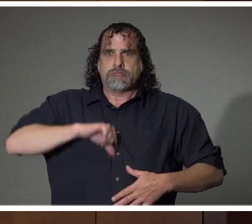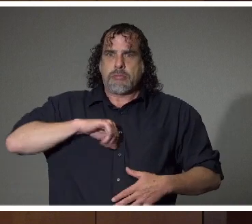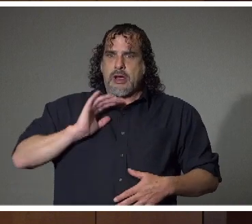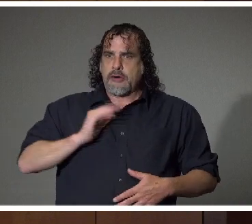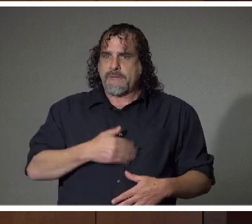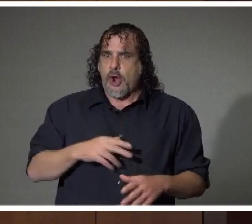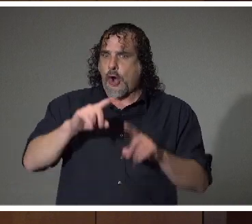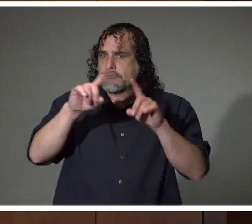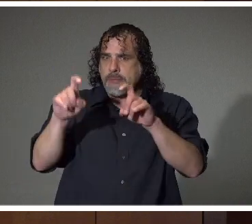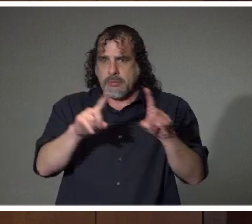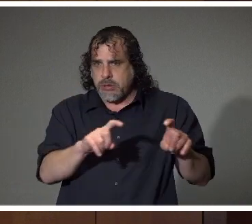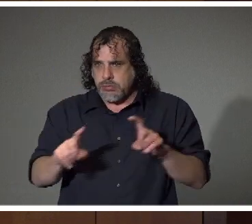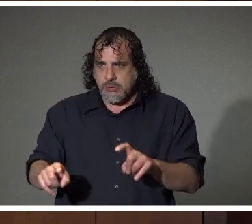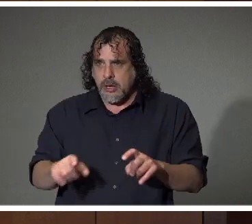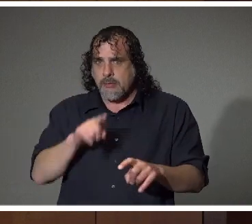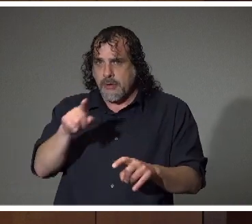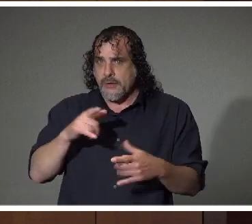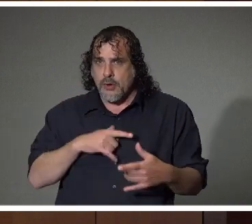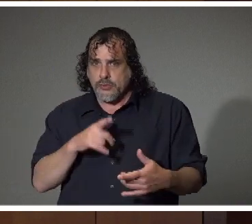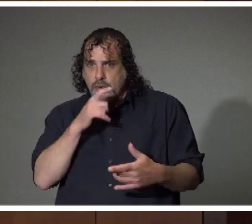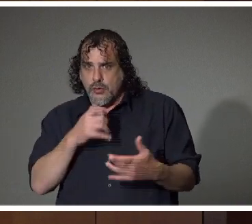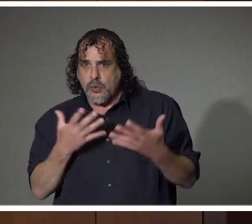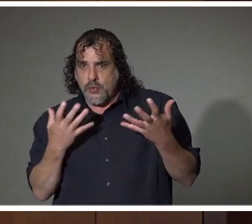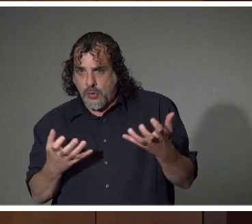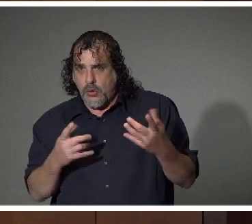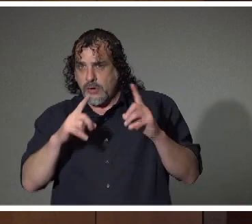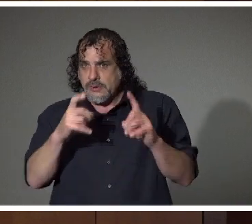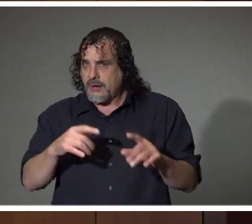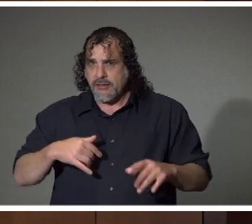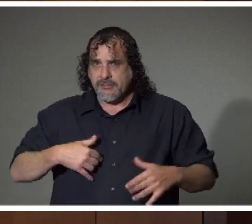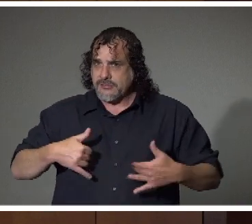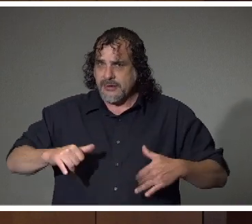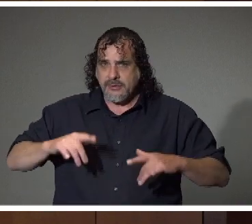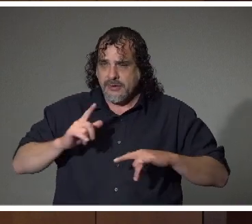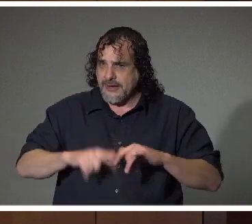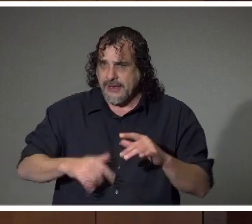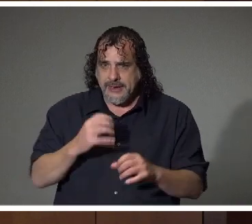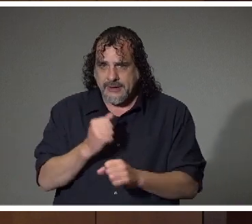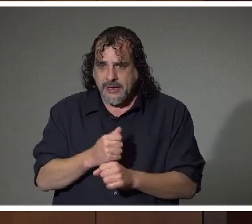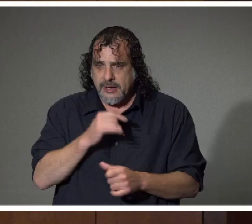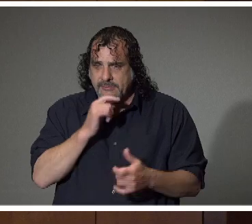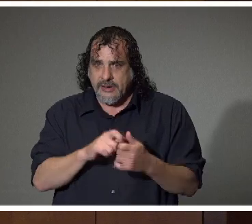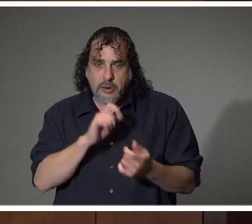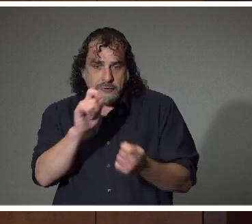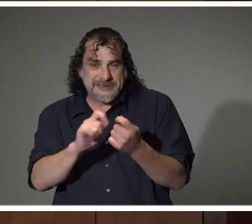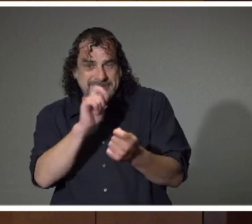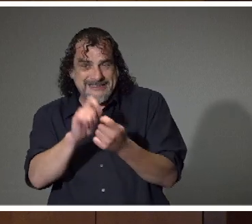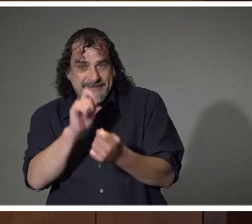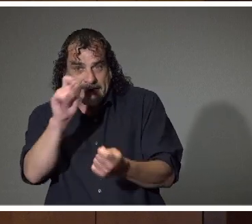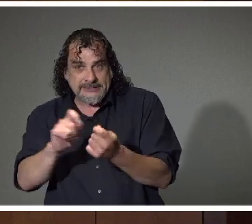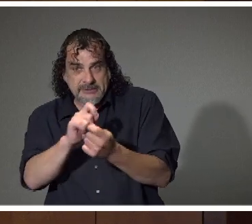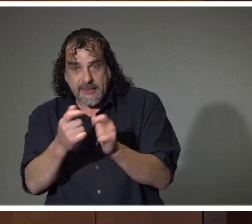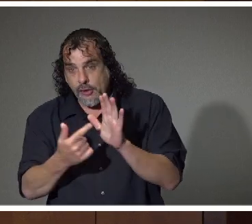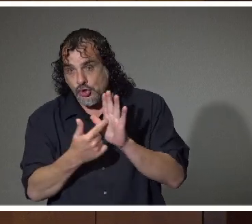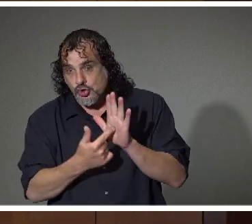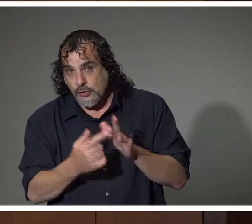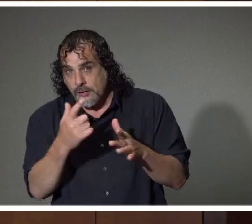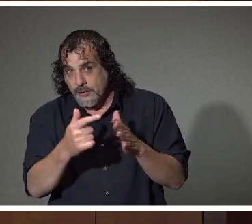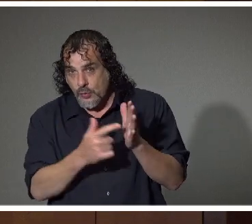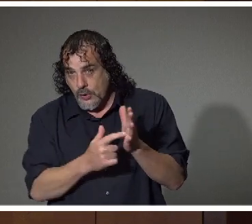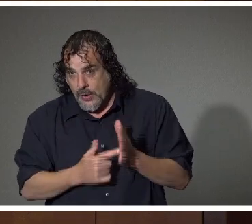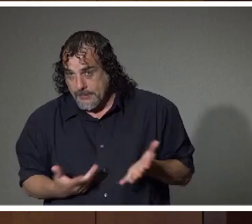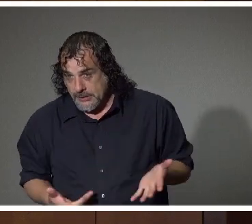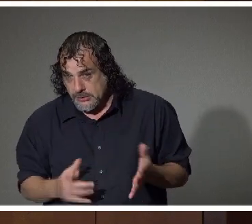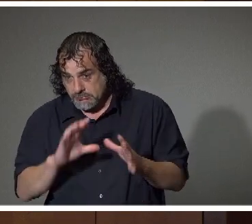at this point, those who want to test still aren't able to do so if they don't fit specific categories. At what point